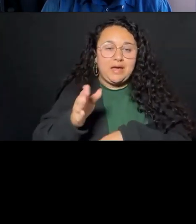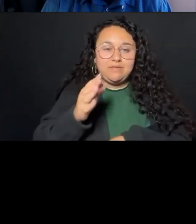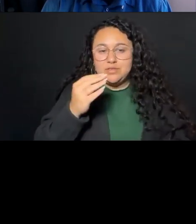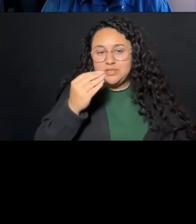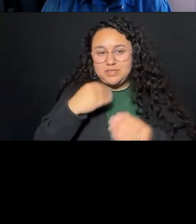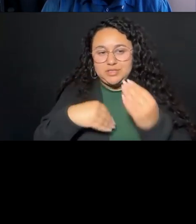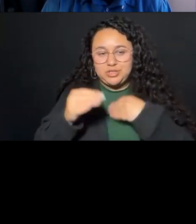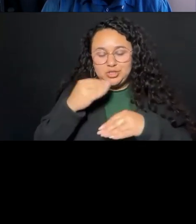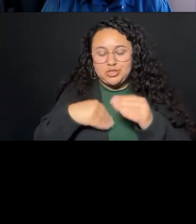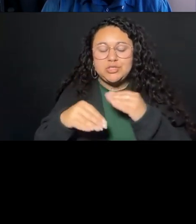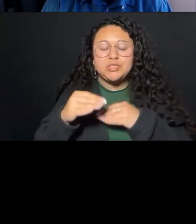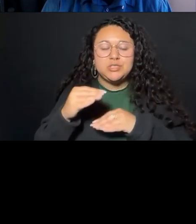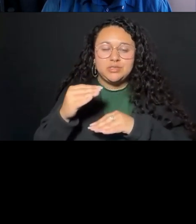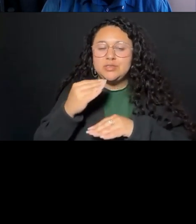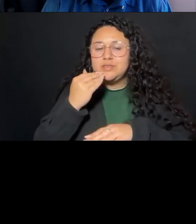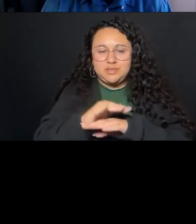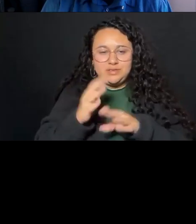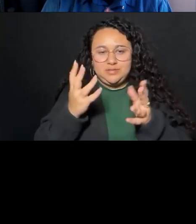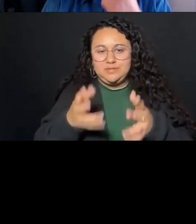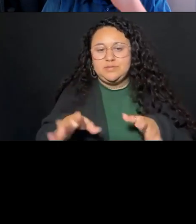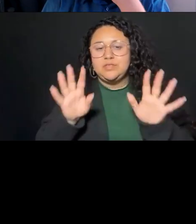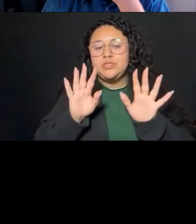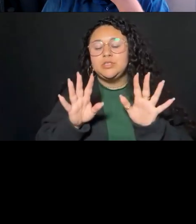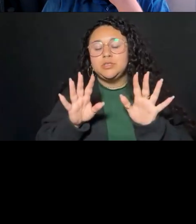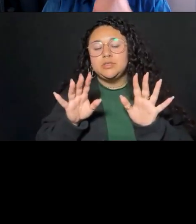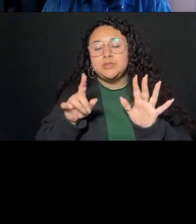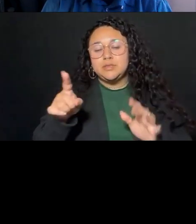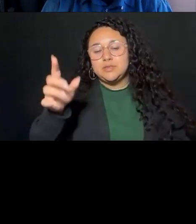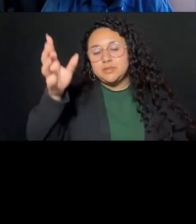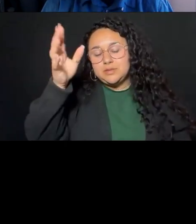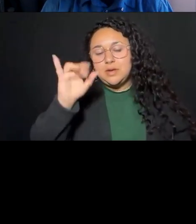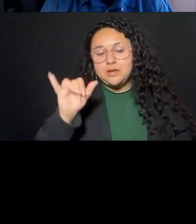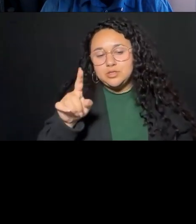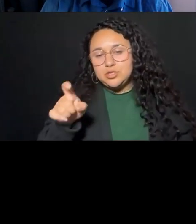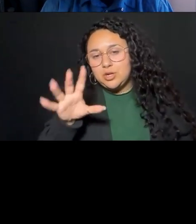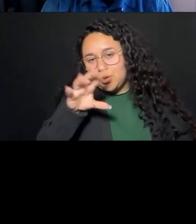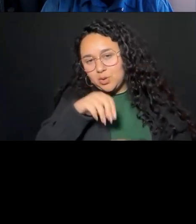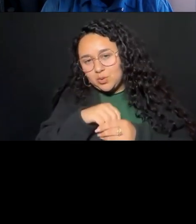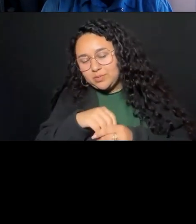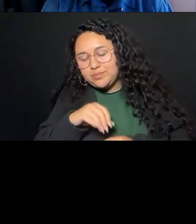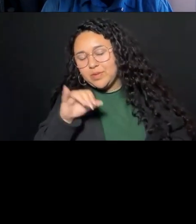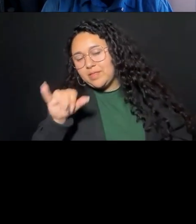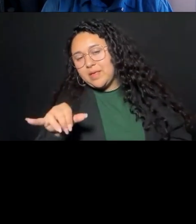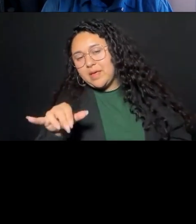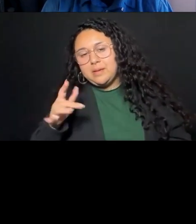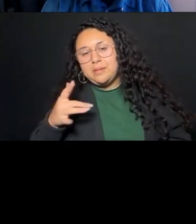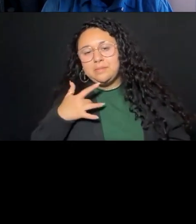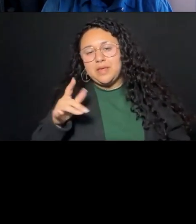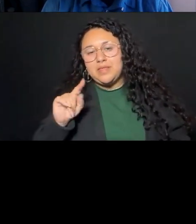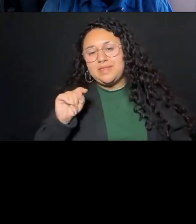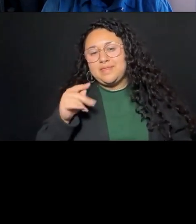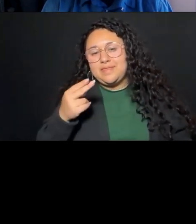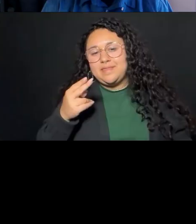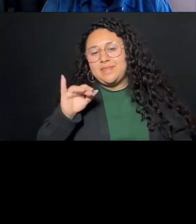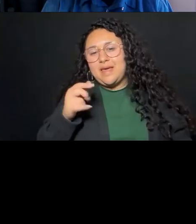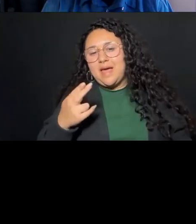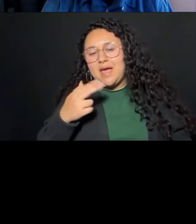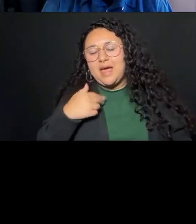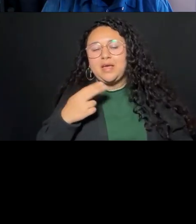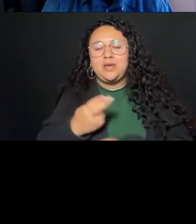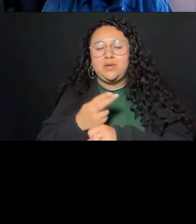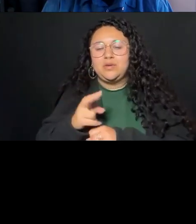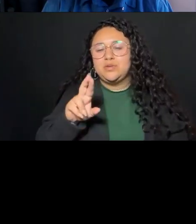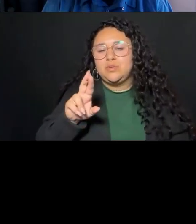sure, he was like, because also I should include, usually when I cut my thighs, I would use like my